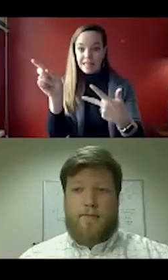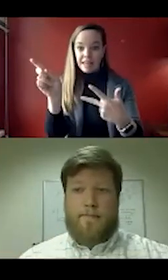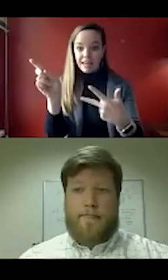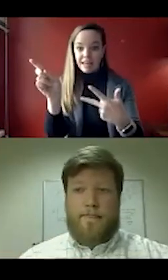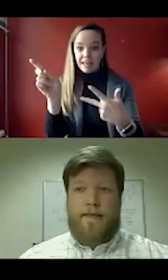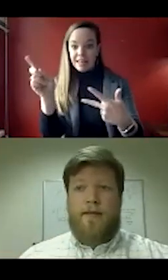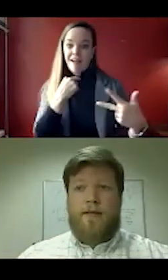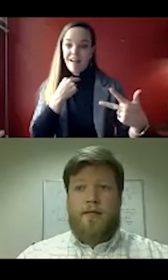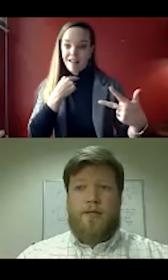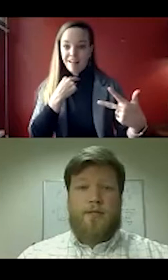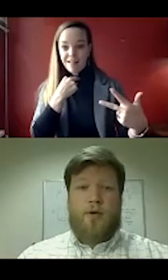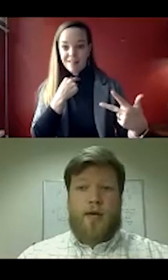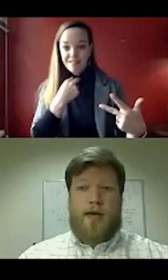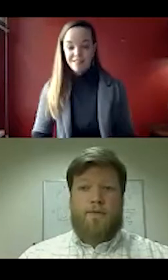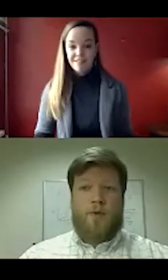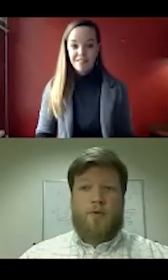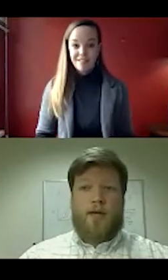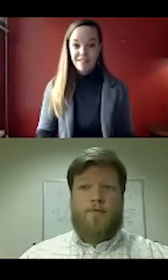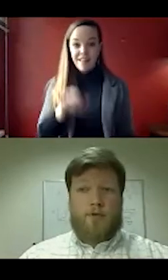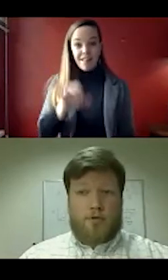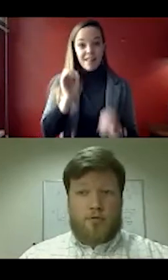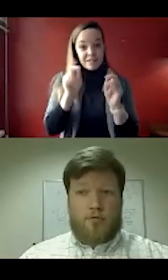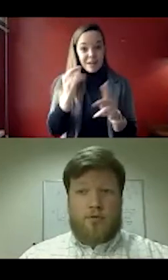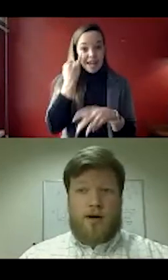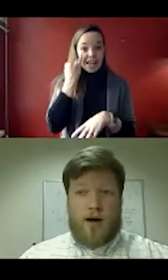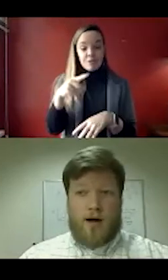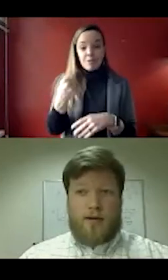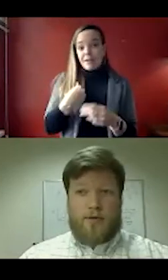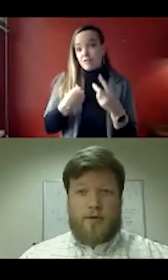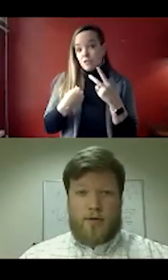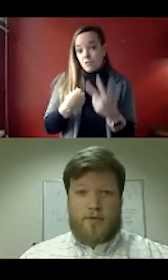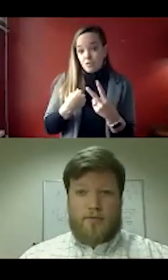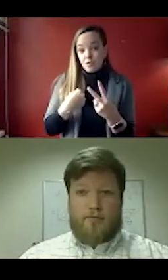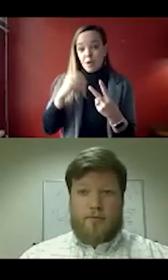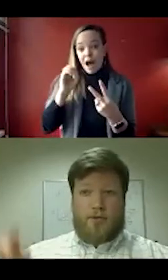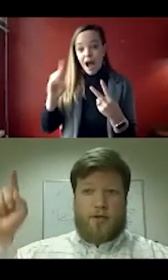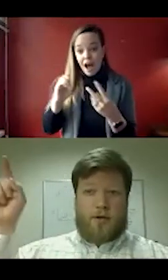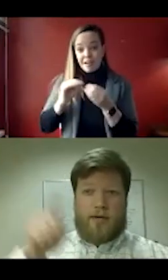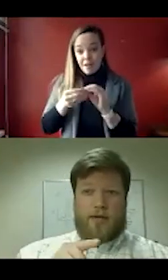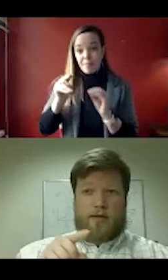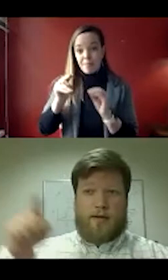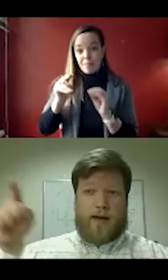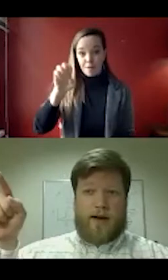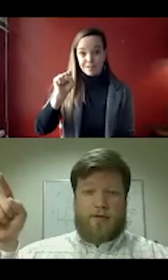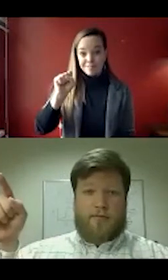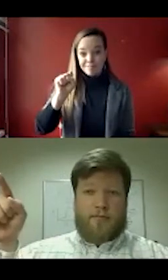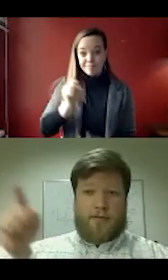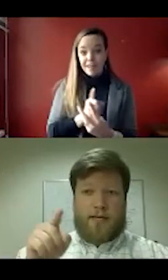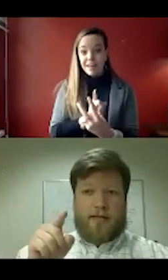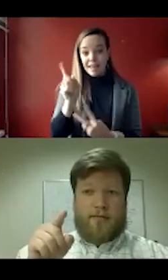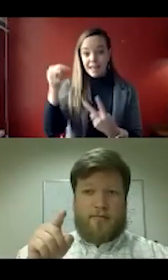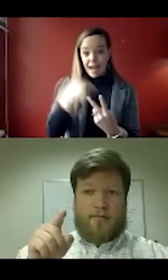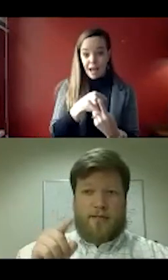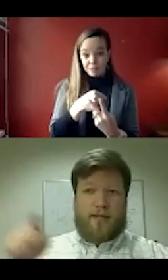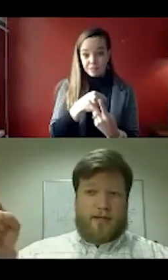stuck. Now, this is okay if you only have 2 odd numbered nodes, because you can go in, out,